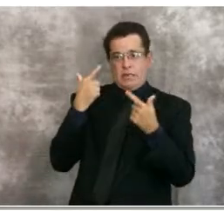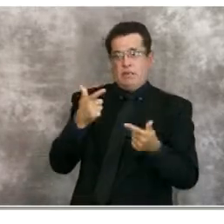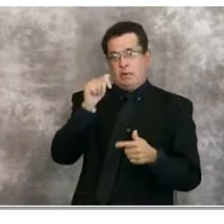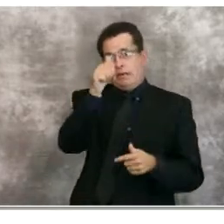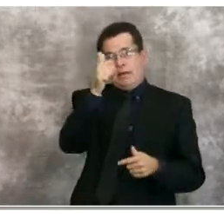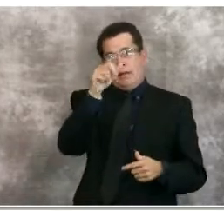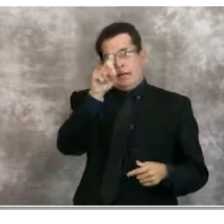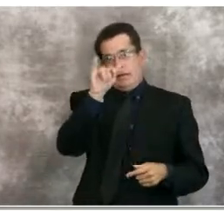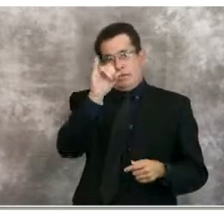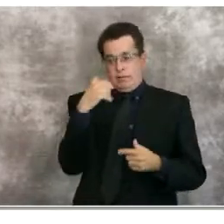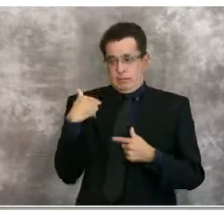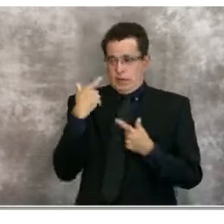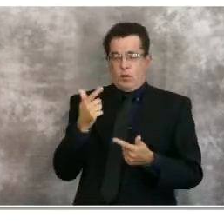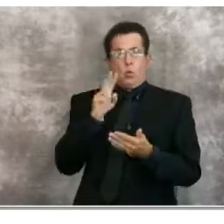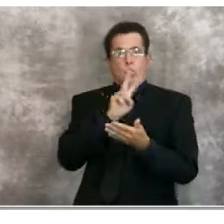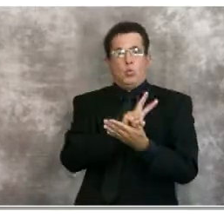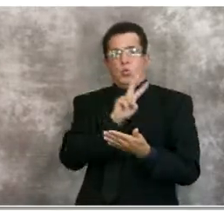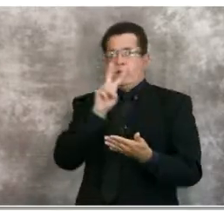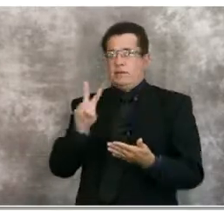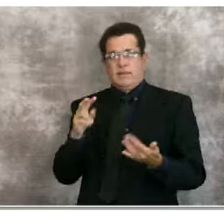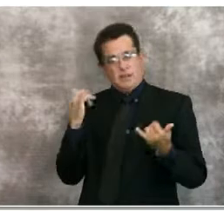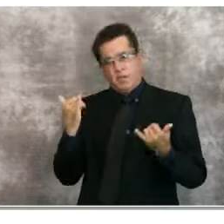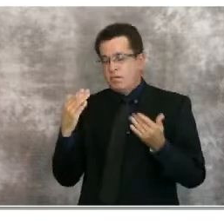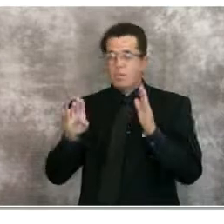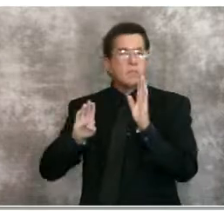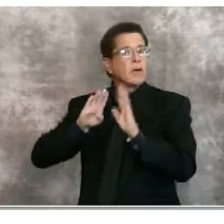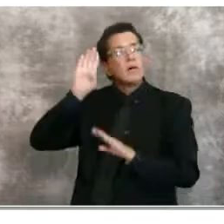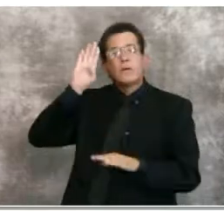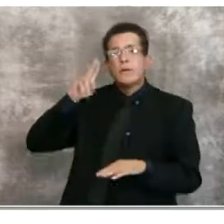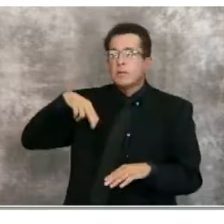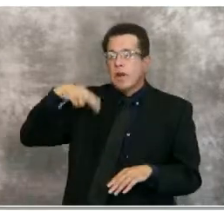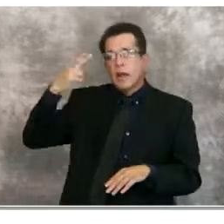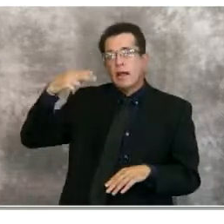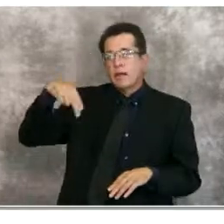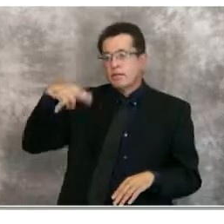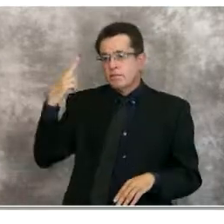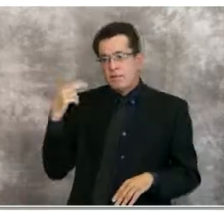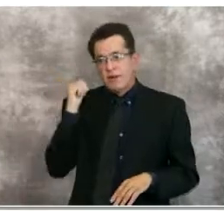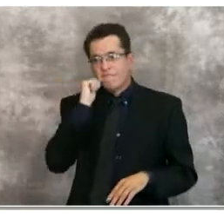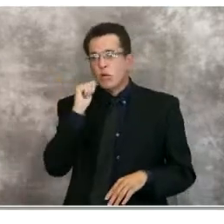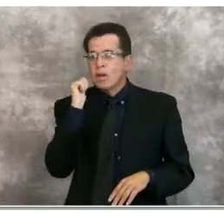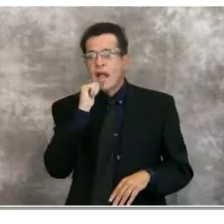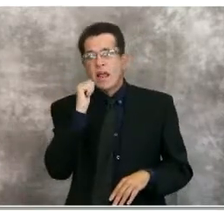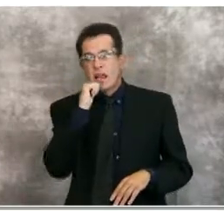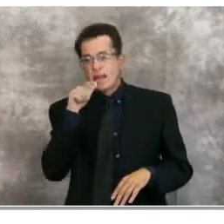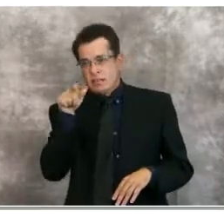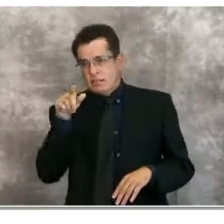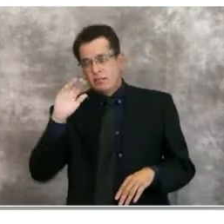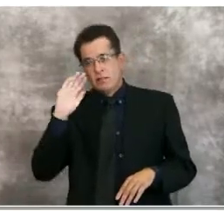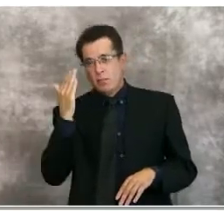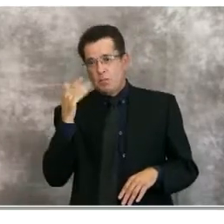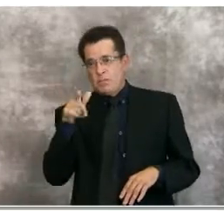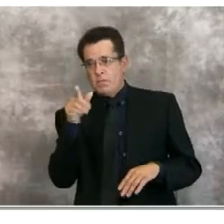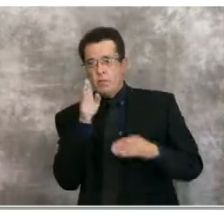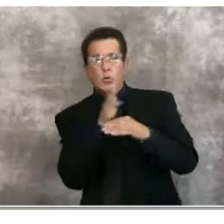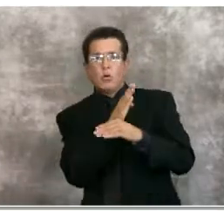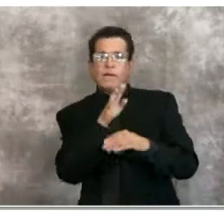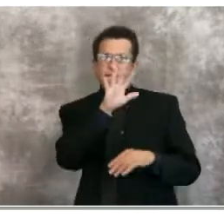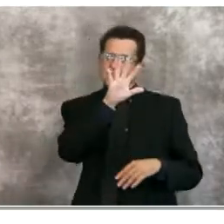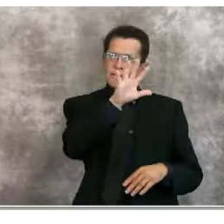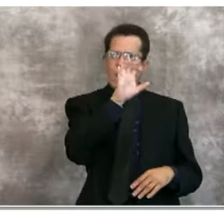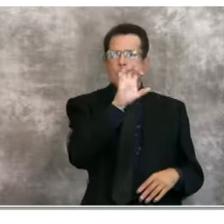10 days to 2 weeks, we have been consistently, with the exception of a couple of days, either between